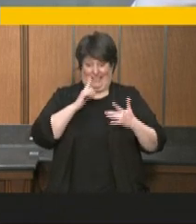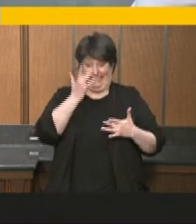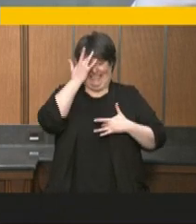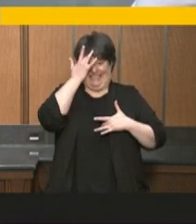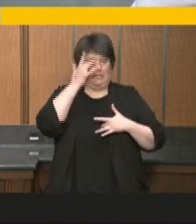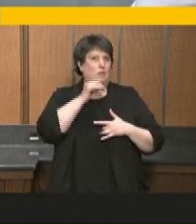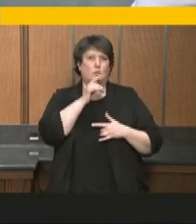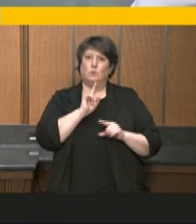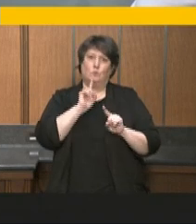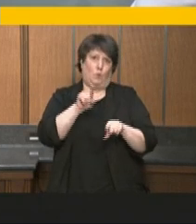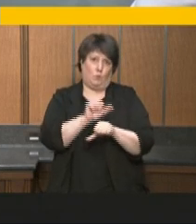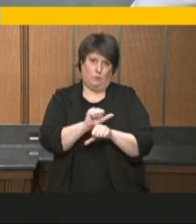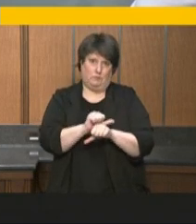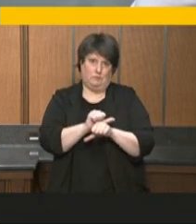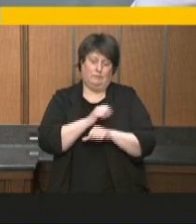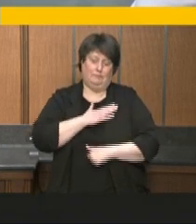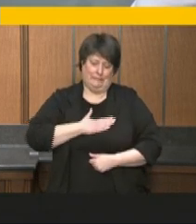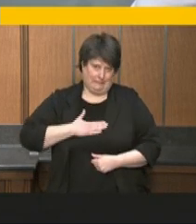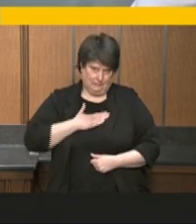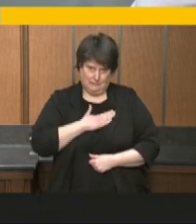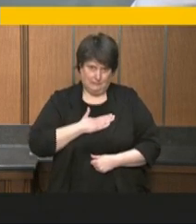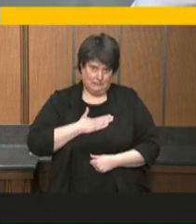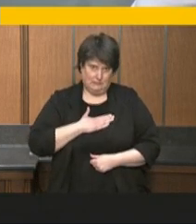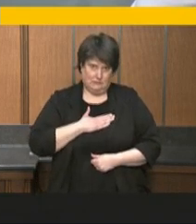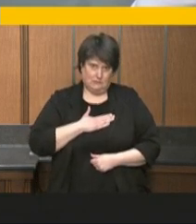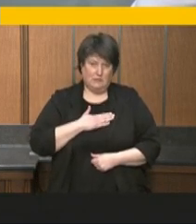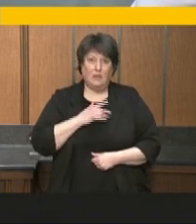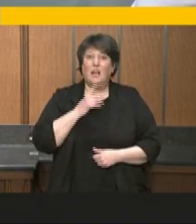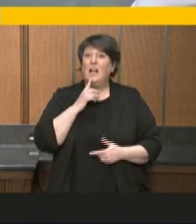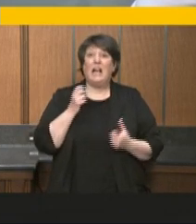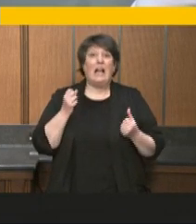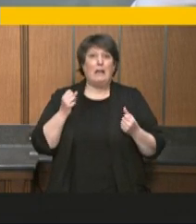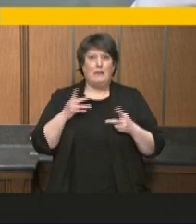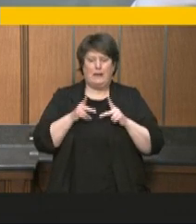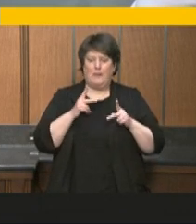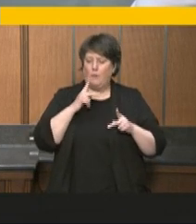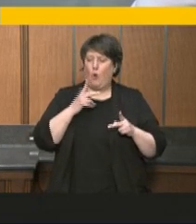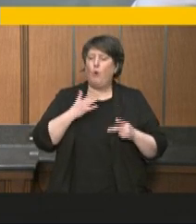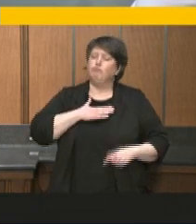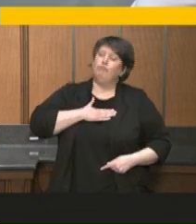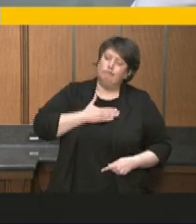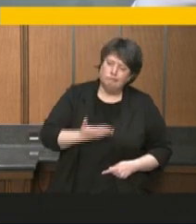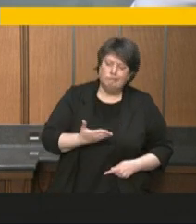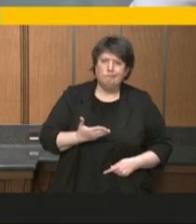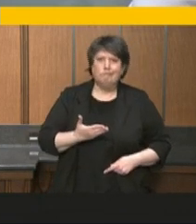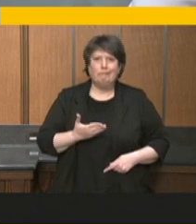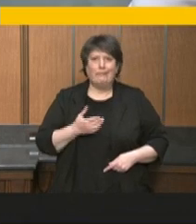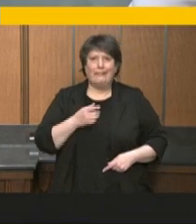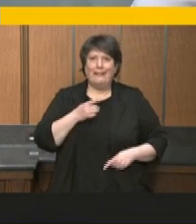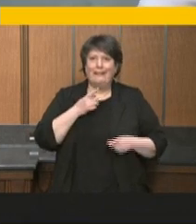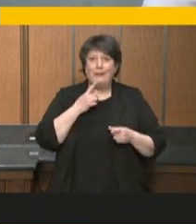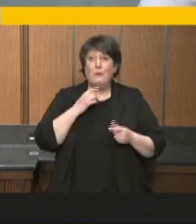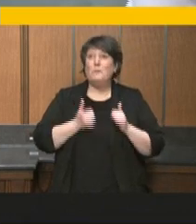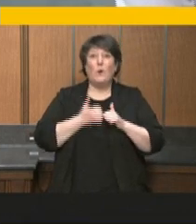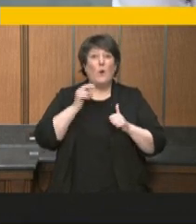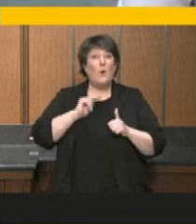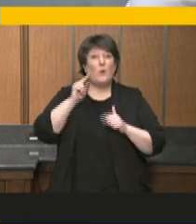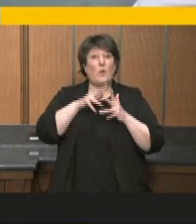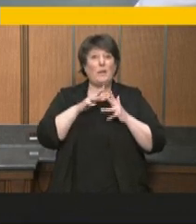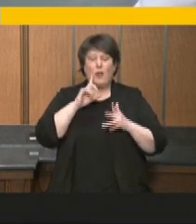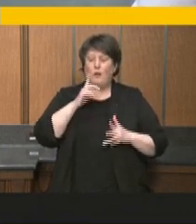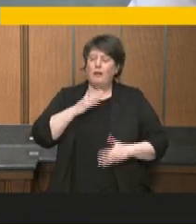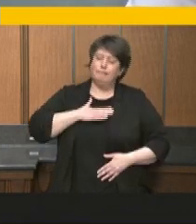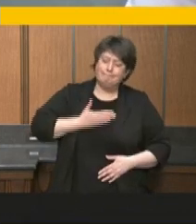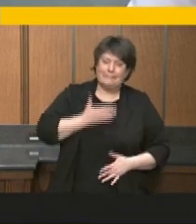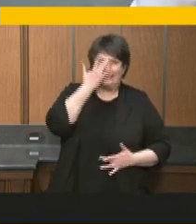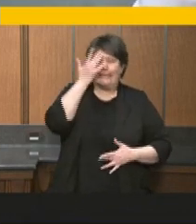not something that people are intuitive at doing in North America, quite frankly. We just sort of just keep going and going